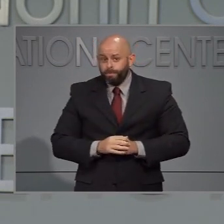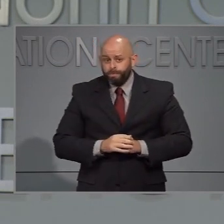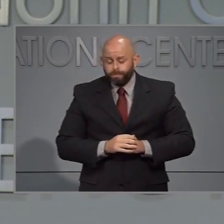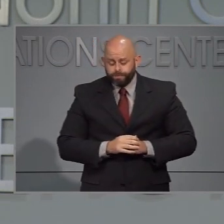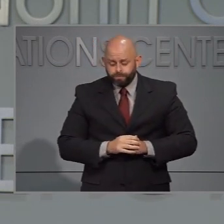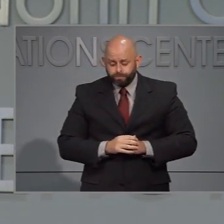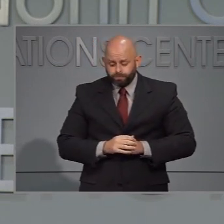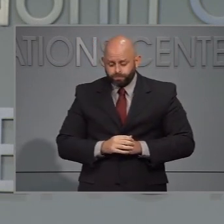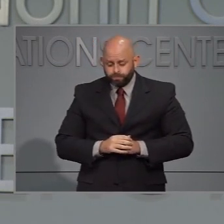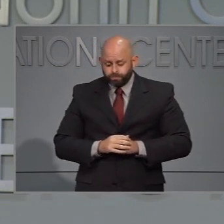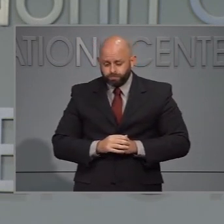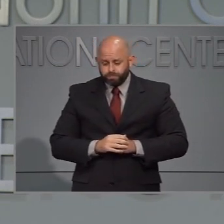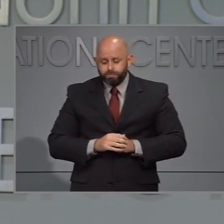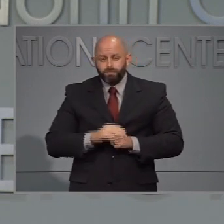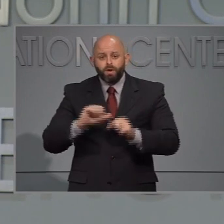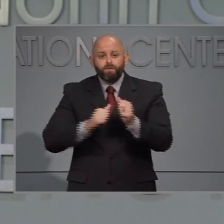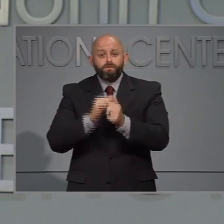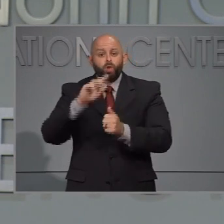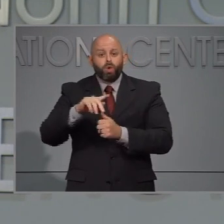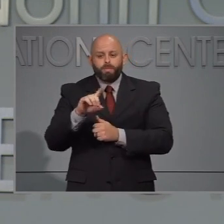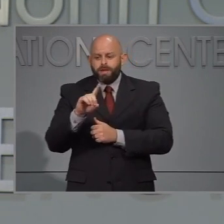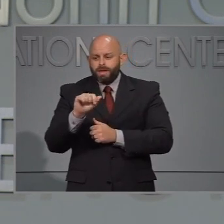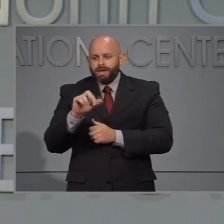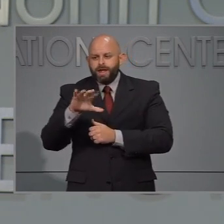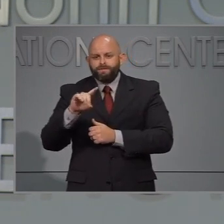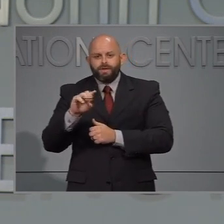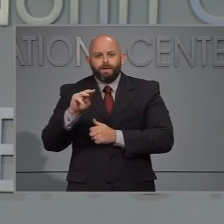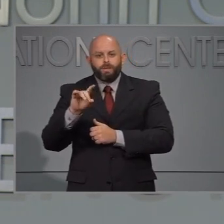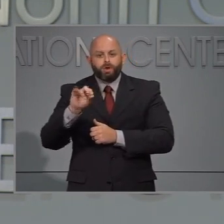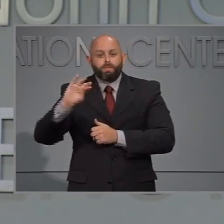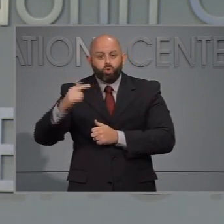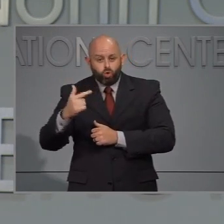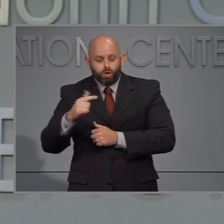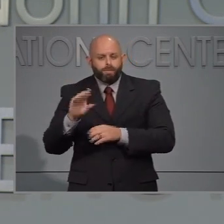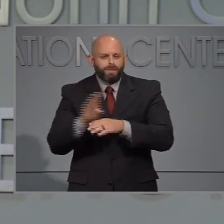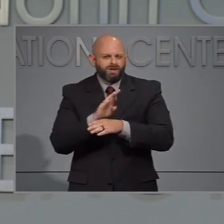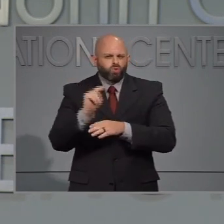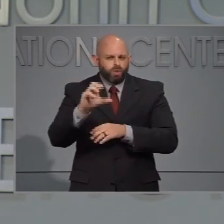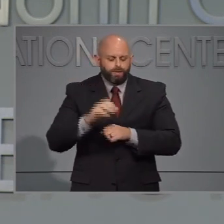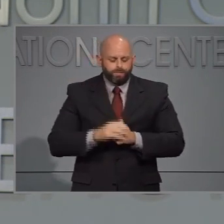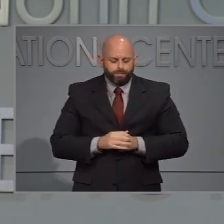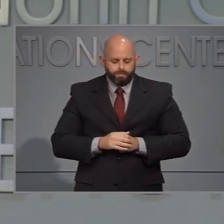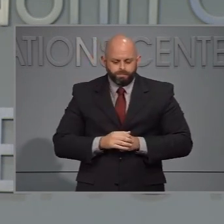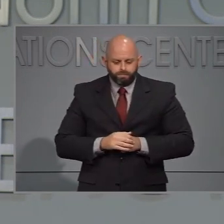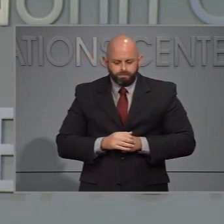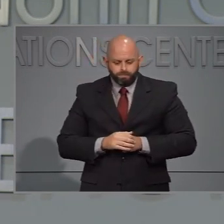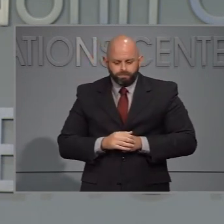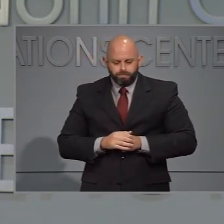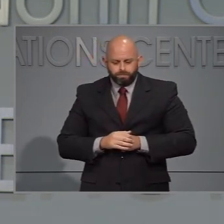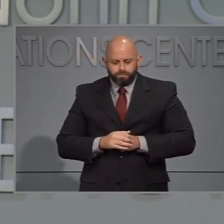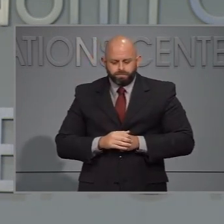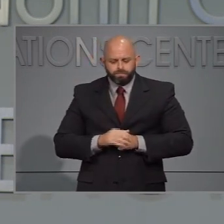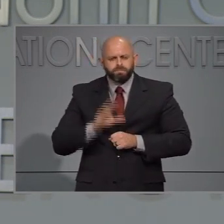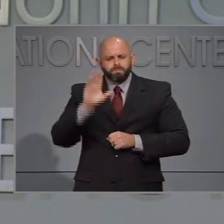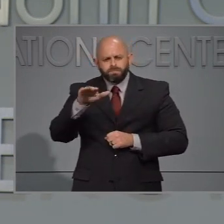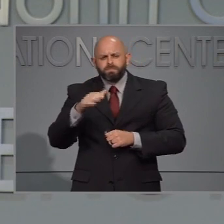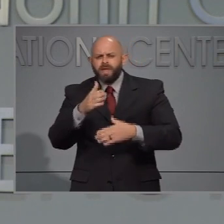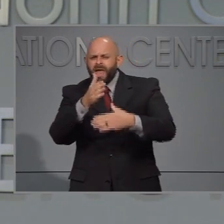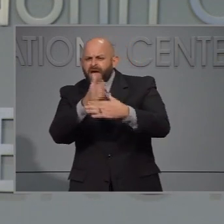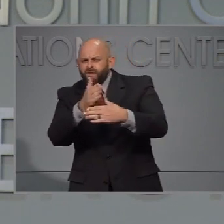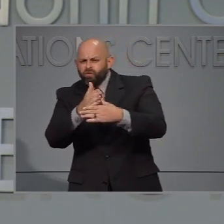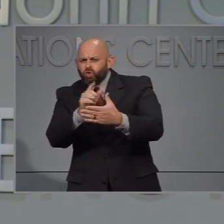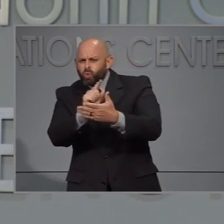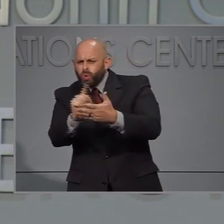Follow-up, David Mildenberg, Business North Carolina. Yeah, on the average weekly benefit, I think it's somewhere in the 275